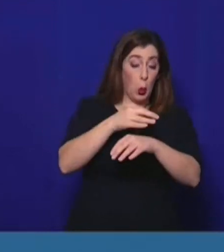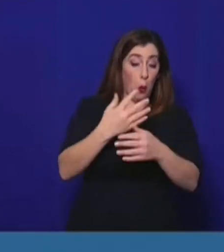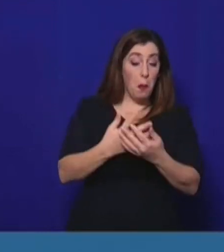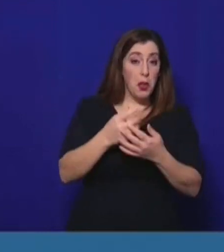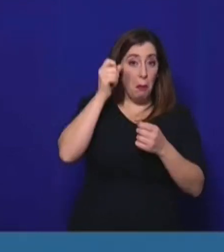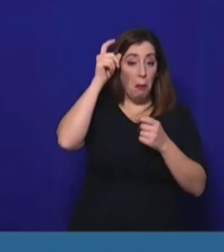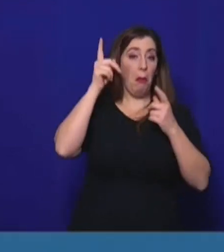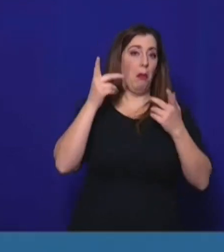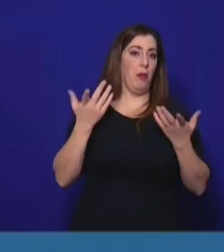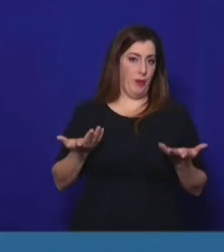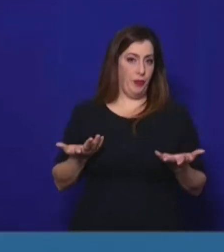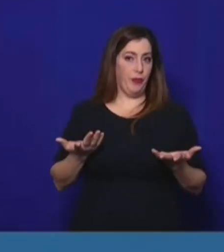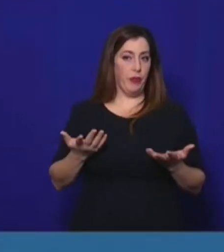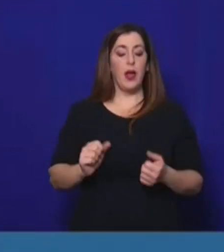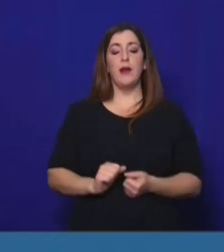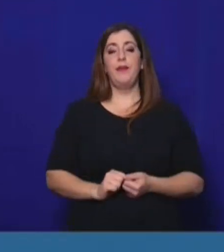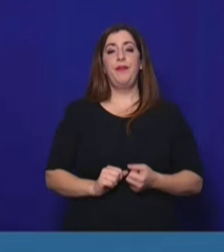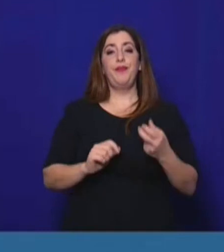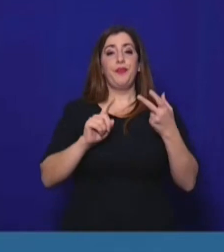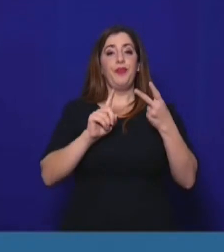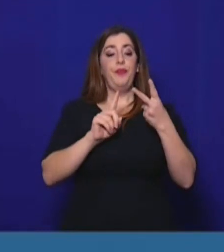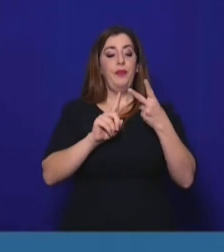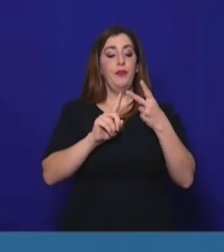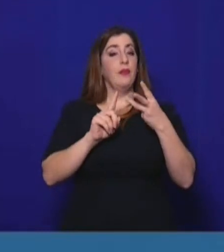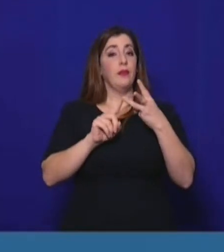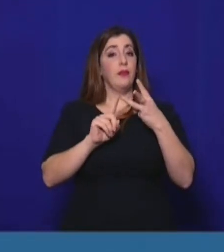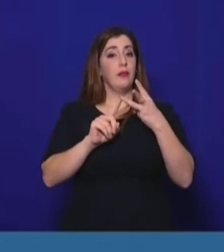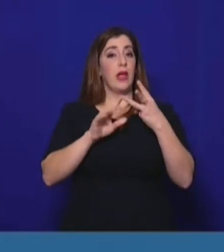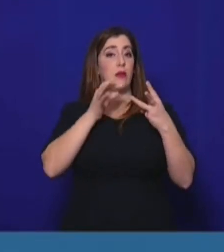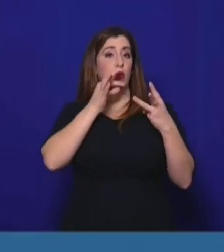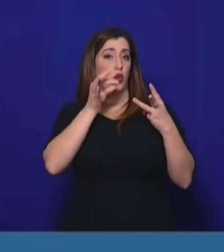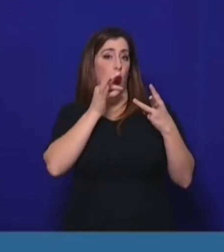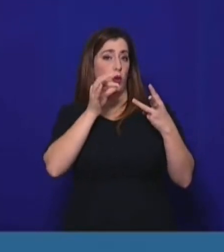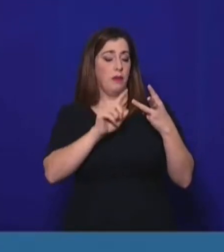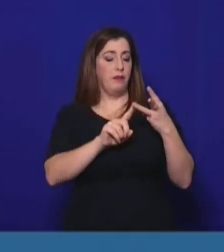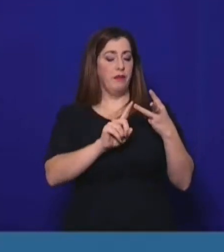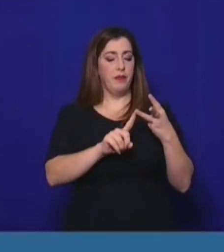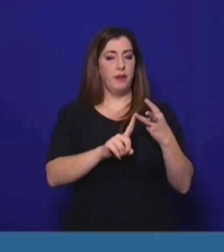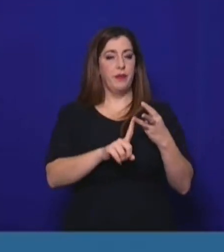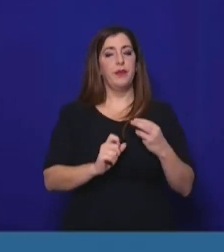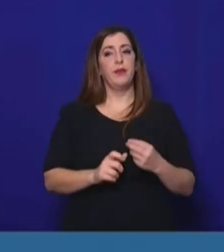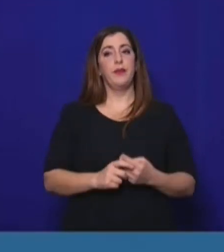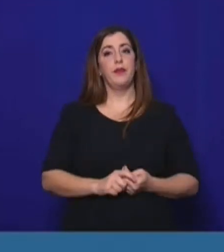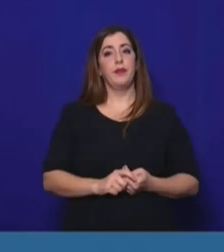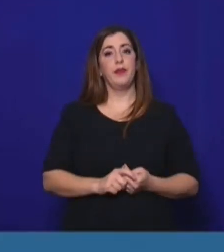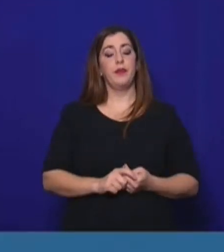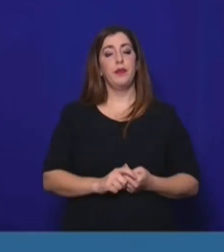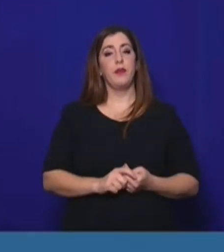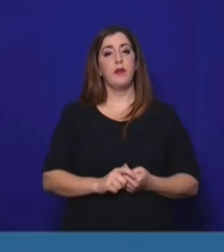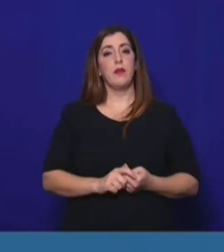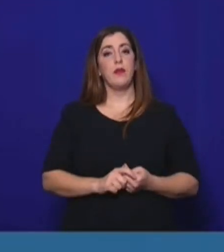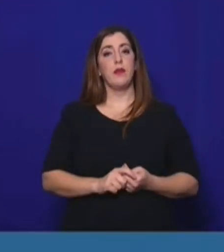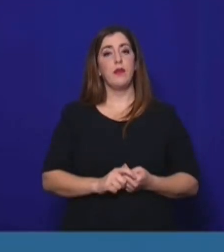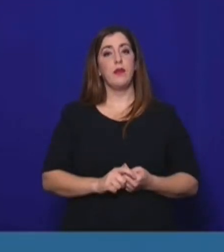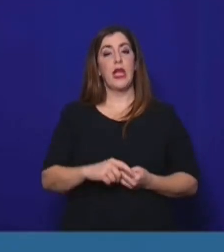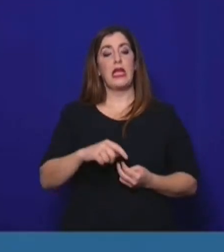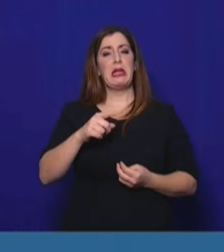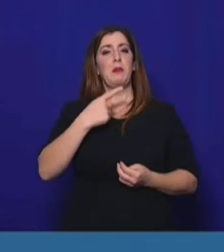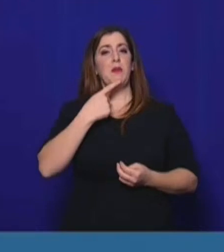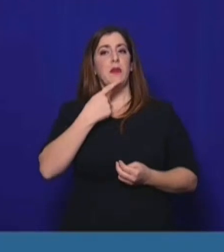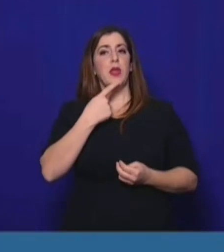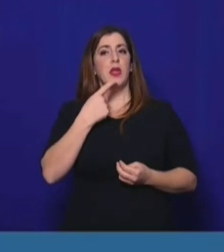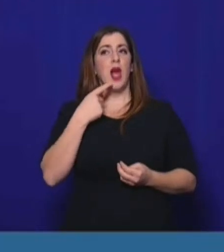ġodda. It-tielet domanda jekk ma jimpurtax, nafu qedtilna issa li din sa din il-ġimgħa se